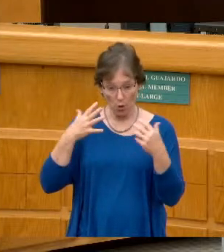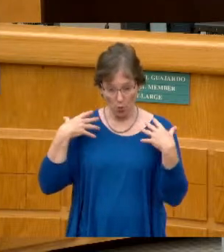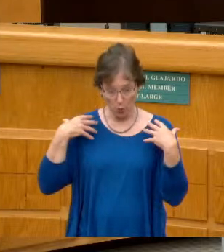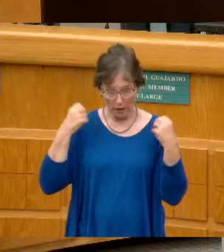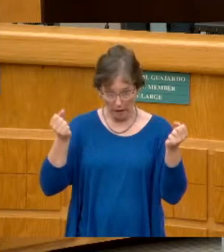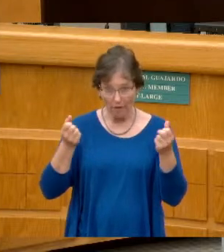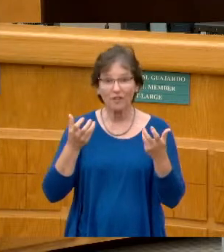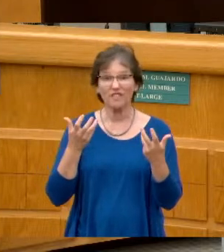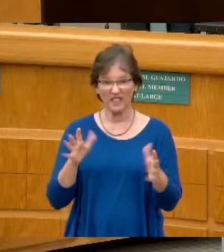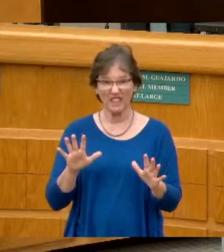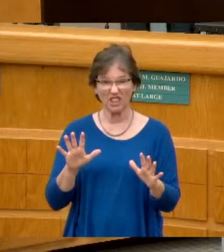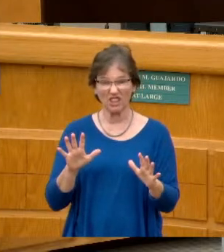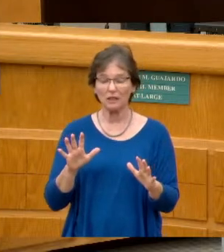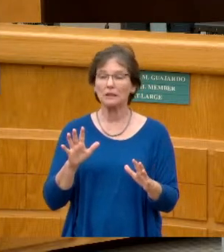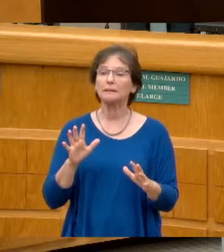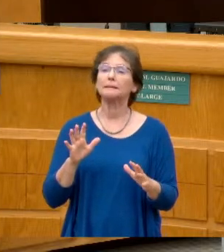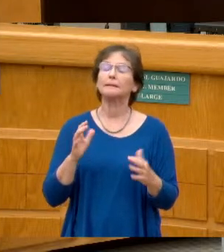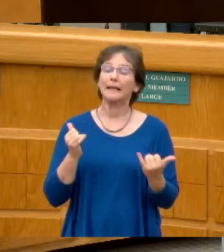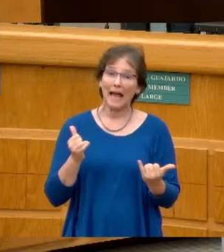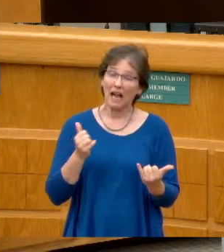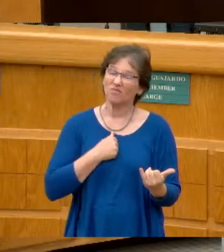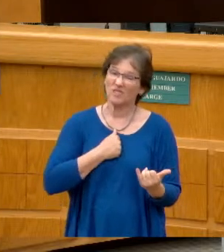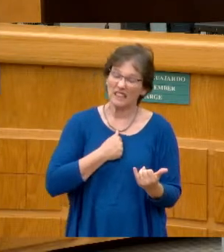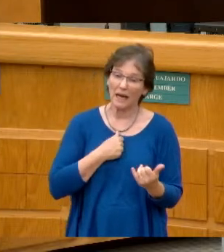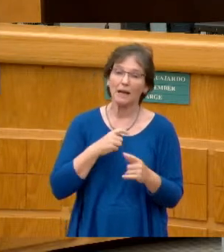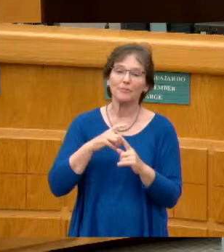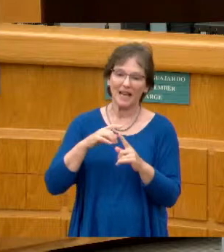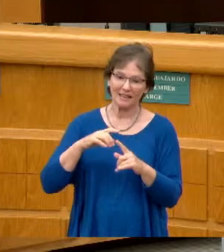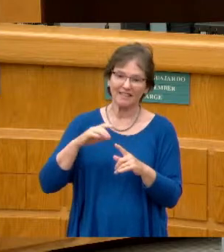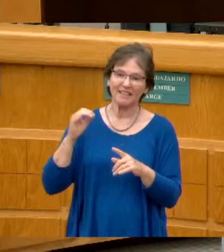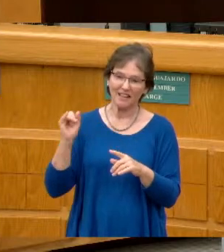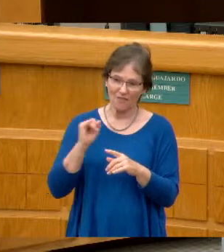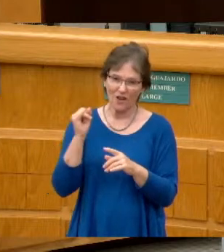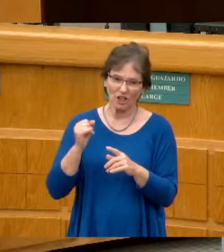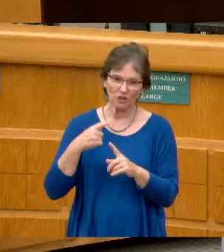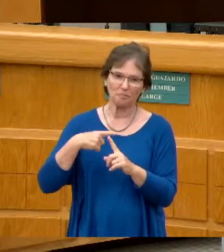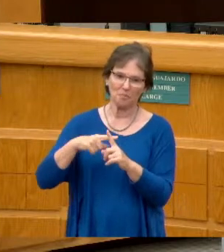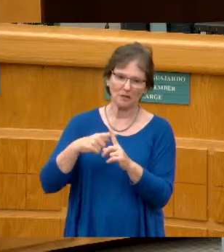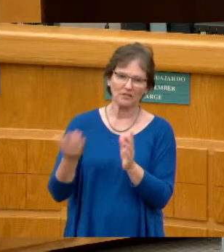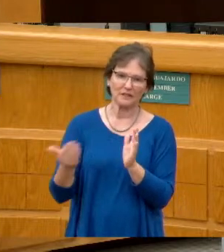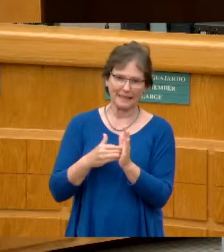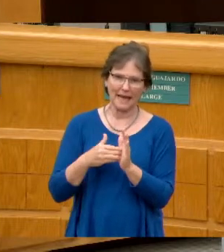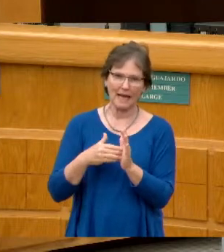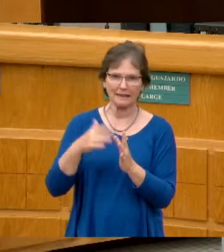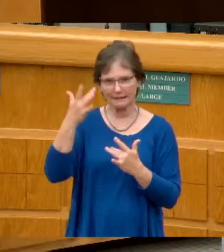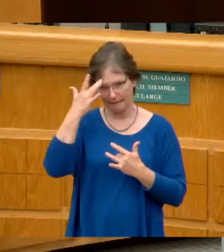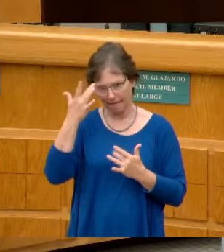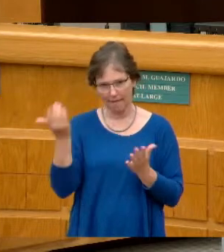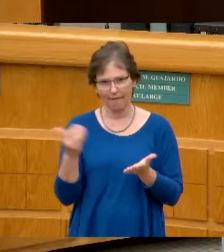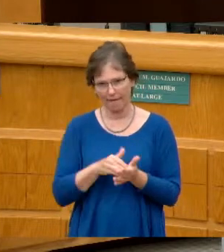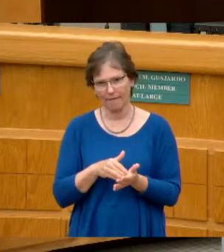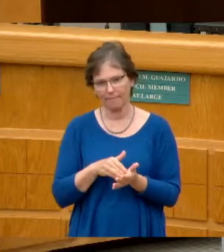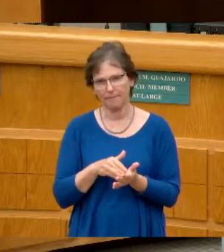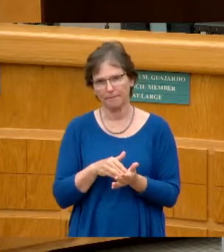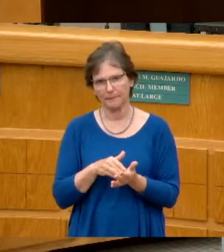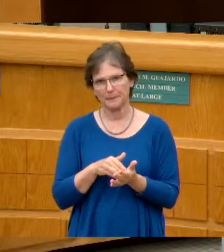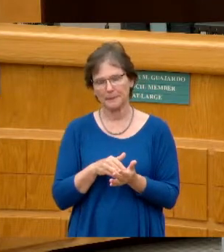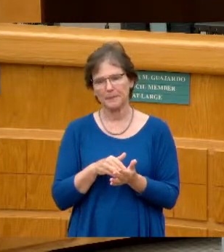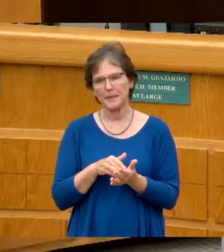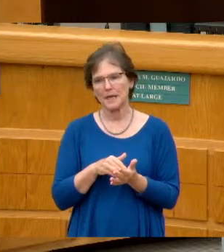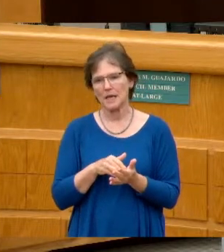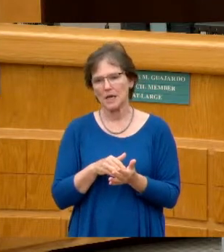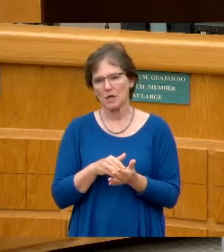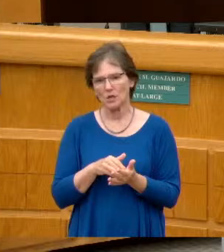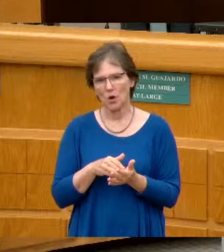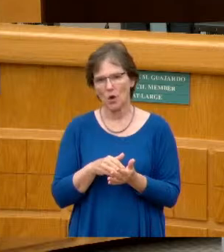times this week by news media regarding COVID reinfections, and it's my understanding from the Department of Health that we have